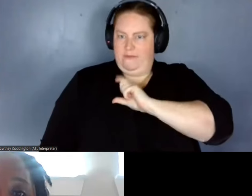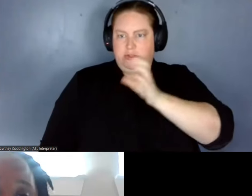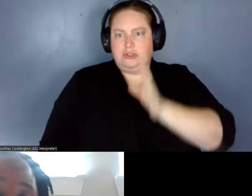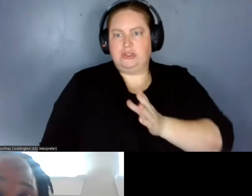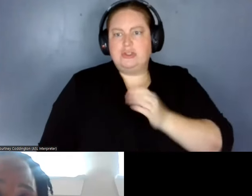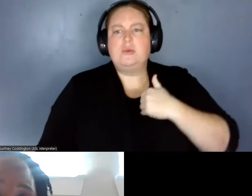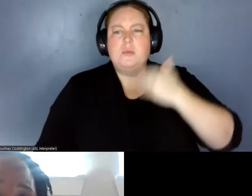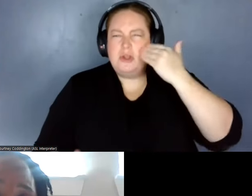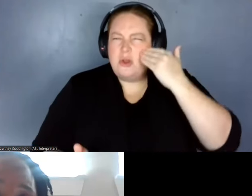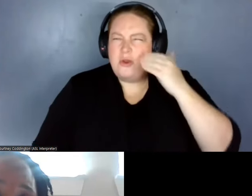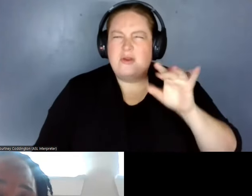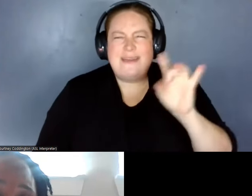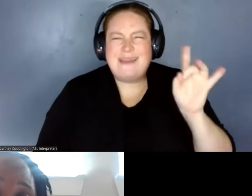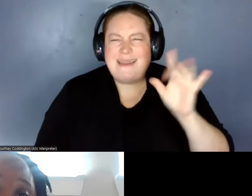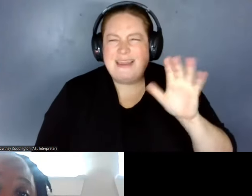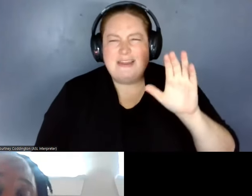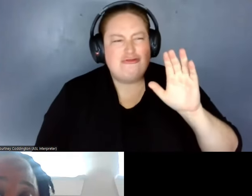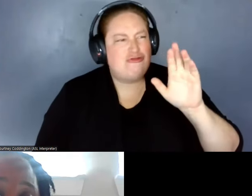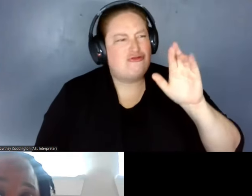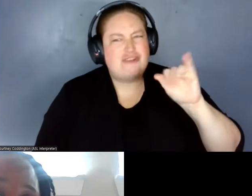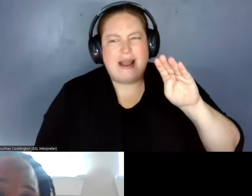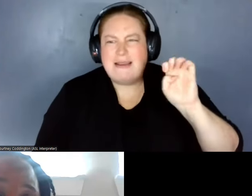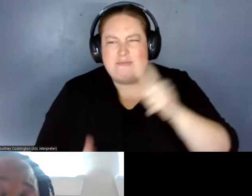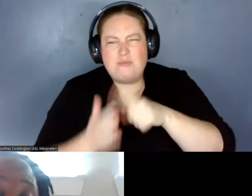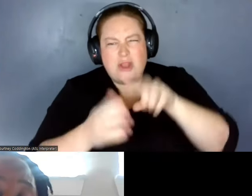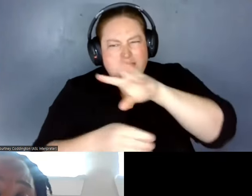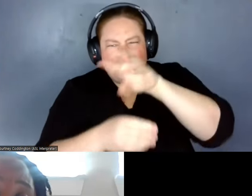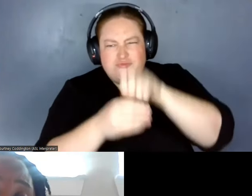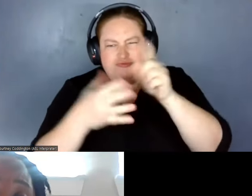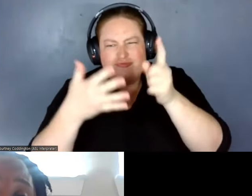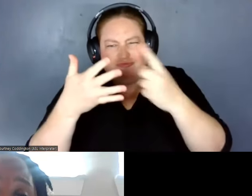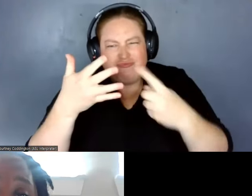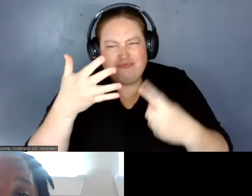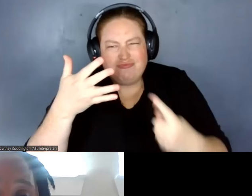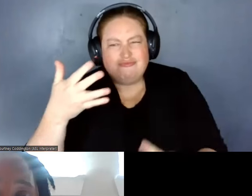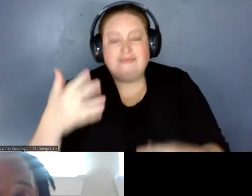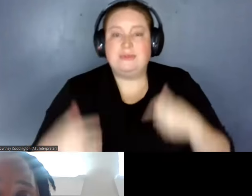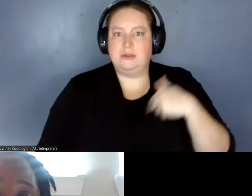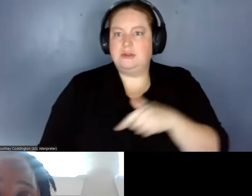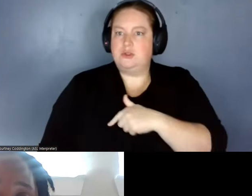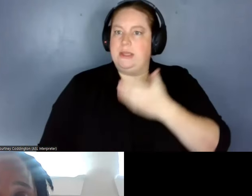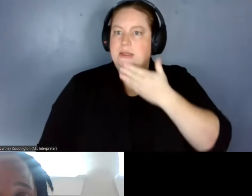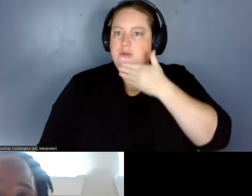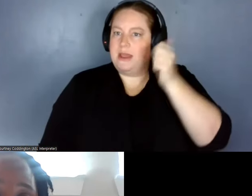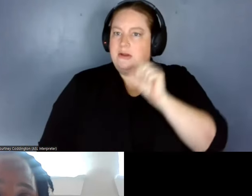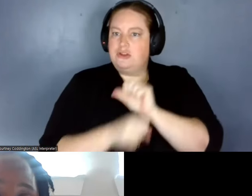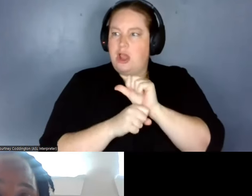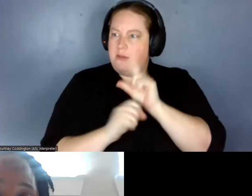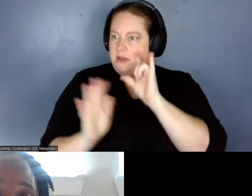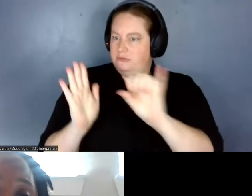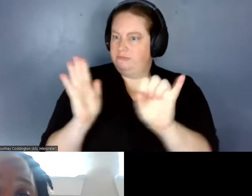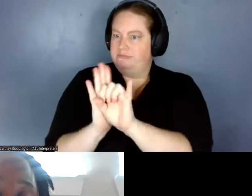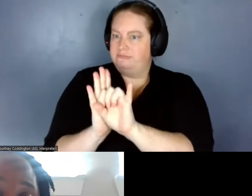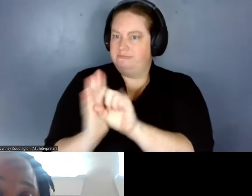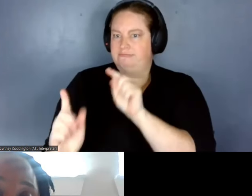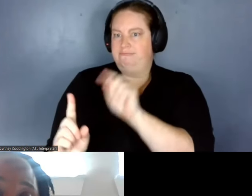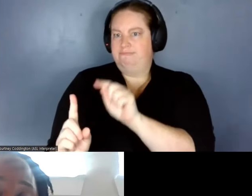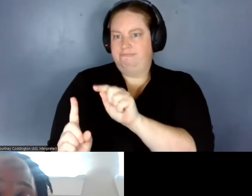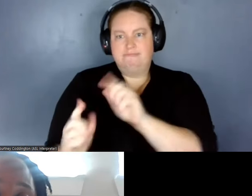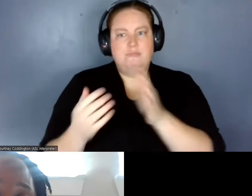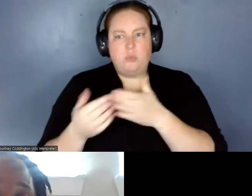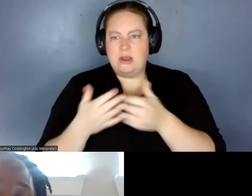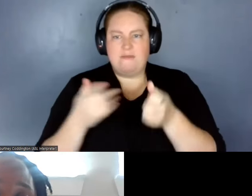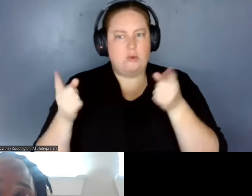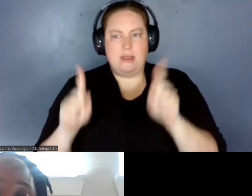what hate crime entails, so we can do a better job as identifying these incidents whenever we are encountering them